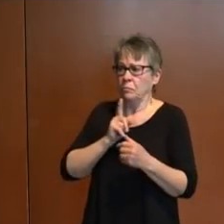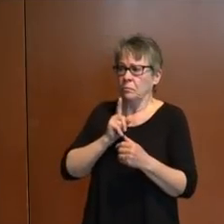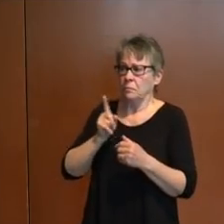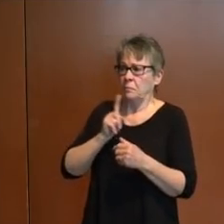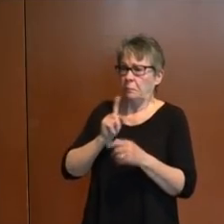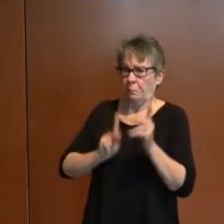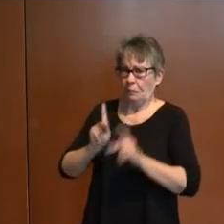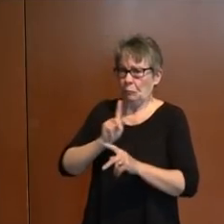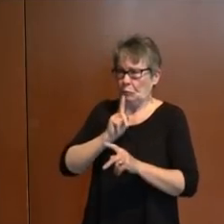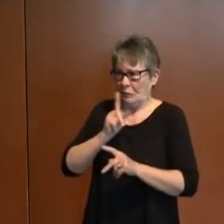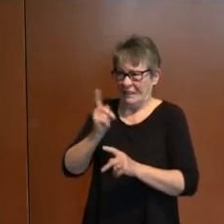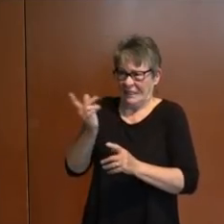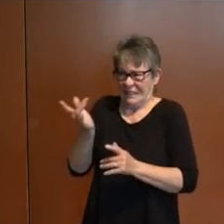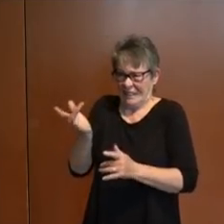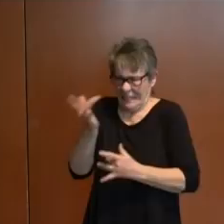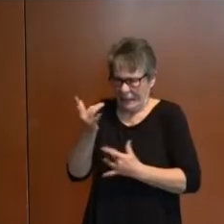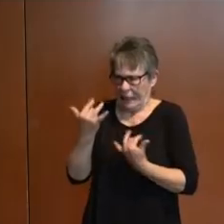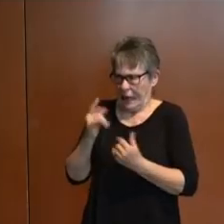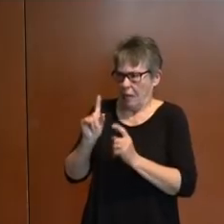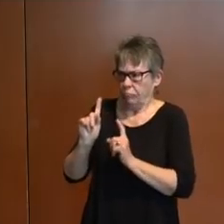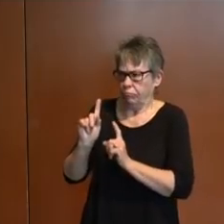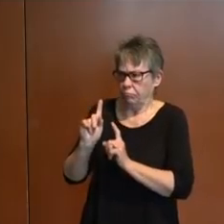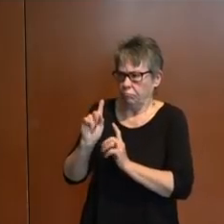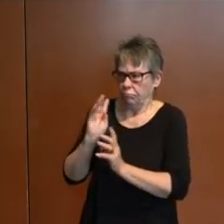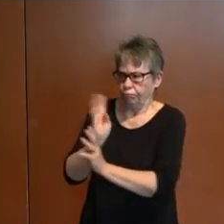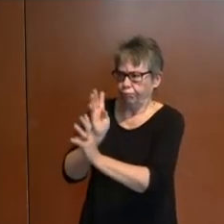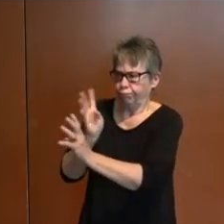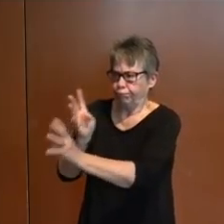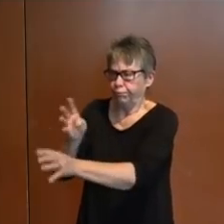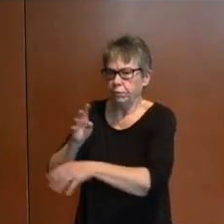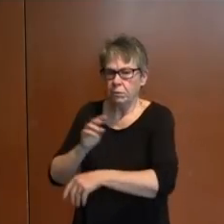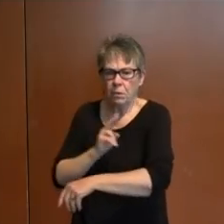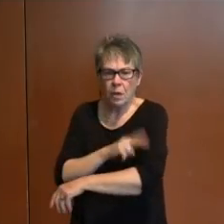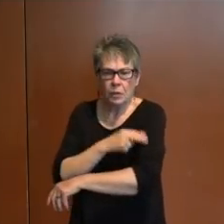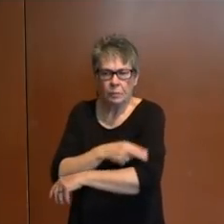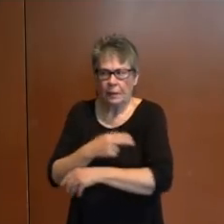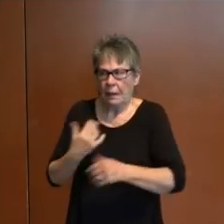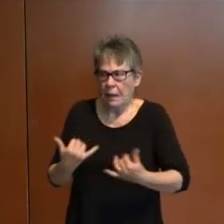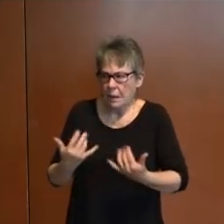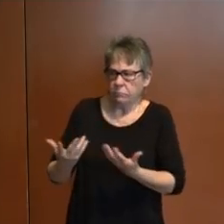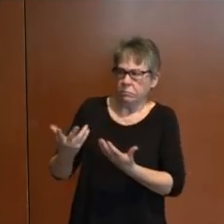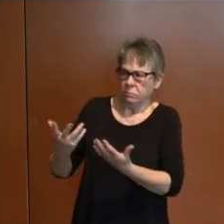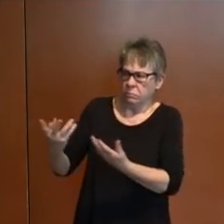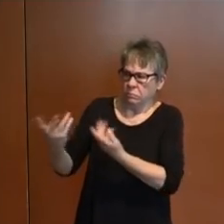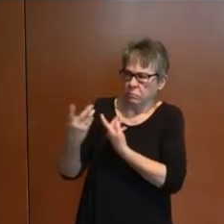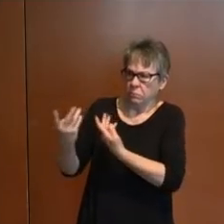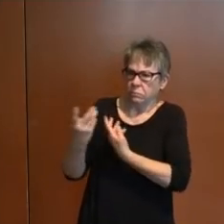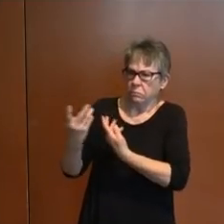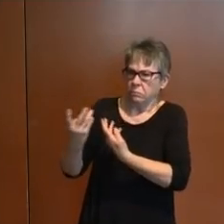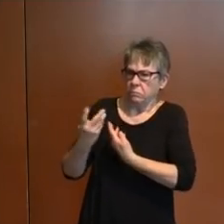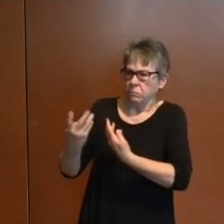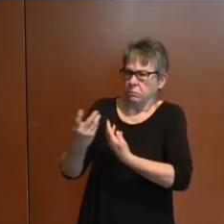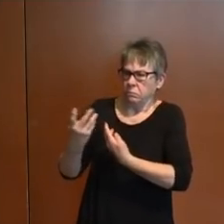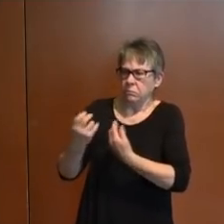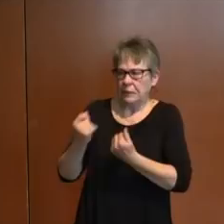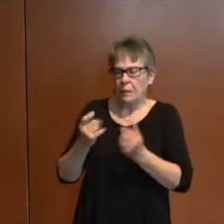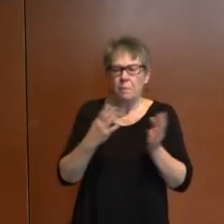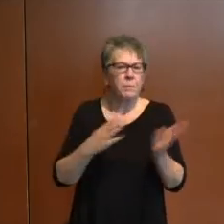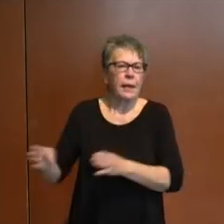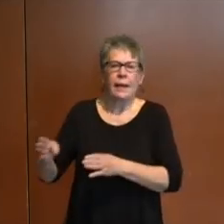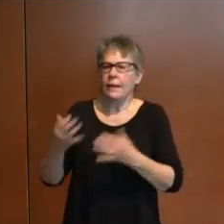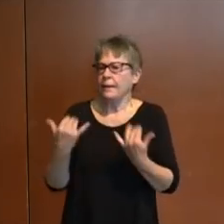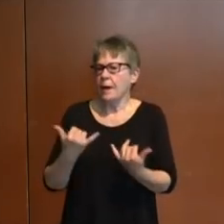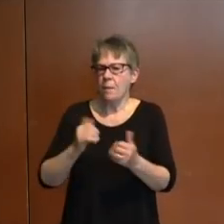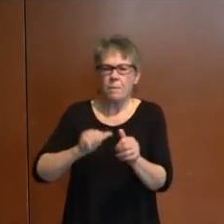plans to increase their critical care bed complement now. We're still struggling, as the governor said,